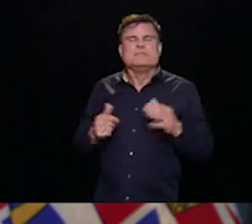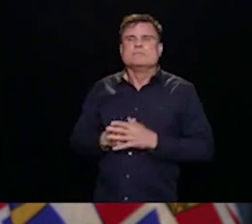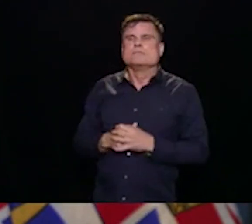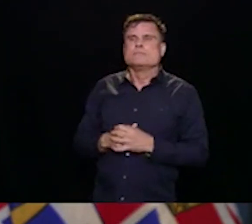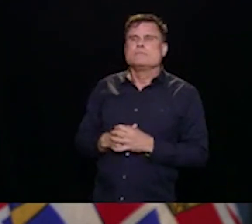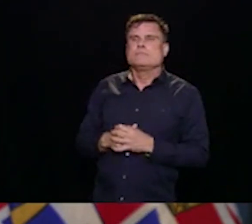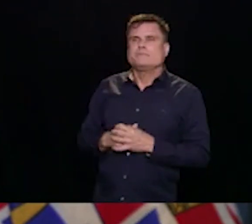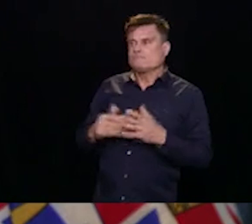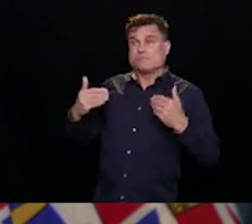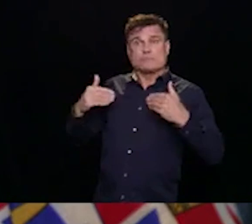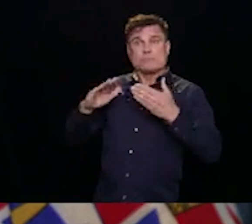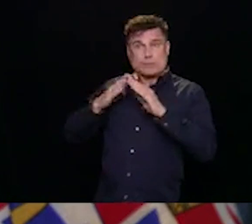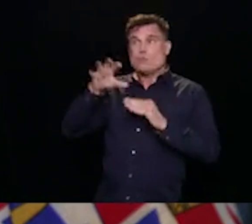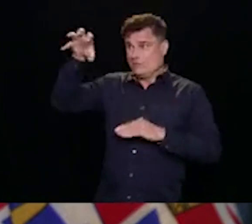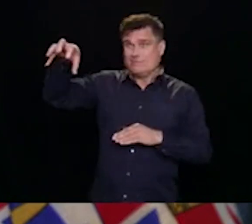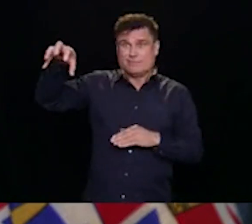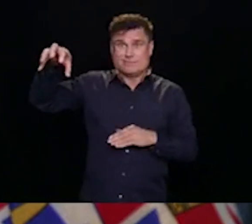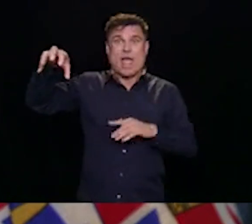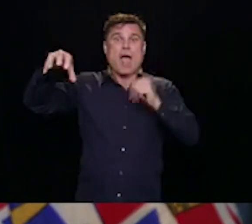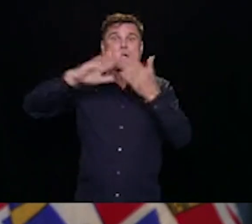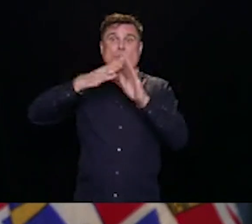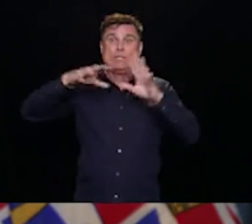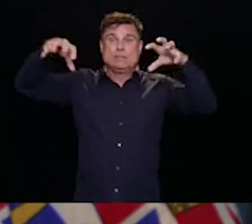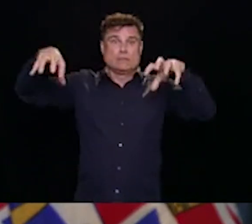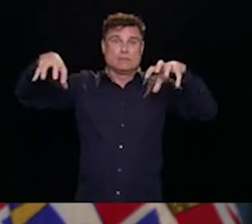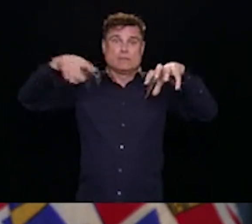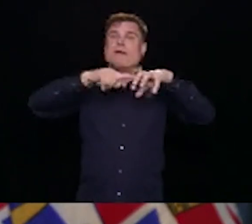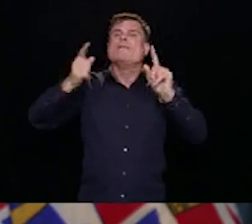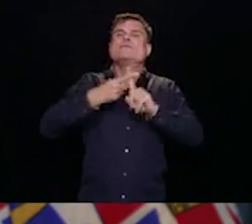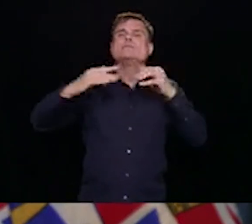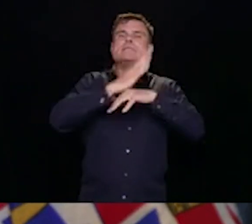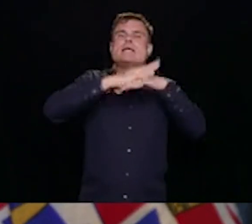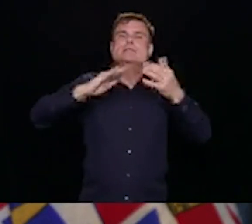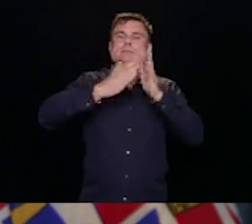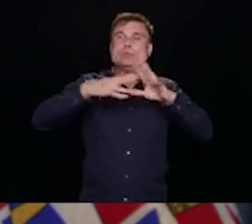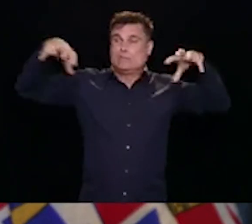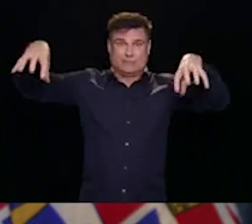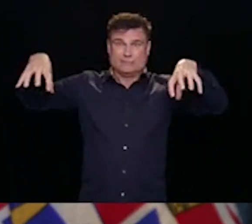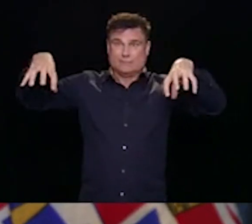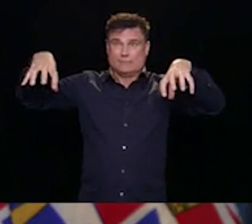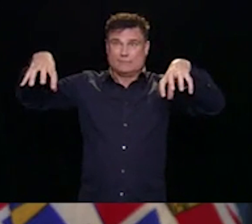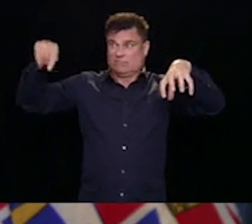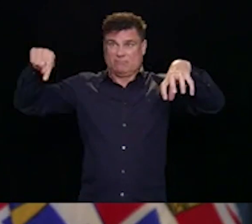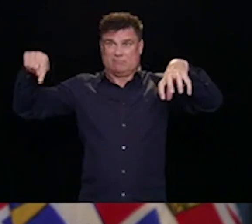to First Nations communities and that overlap. Do you have any sense